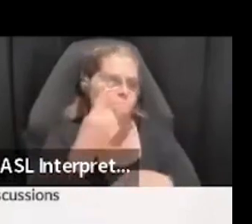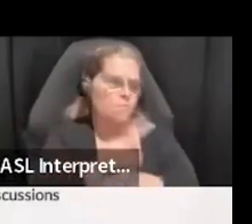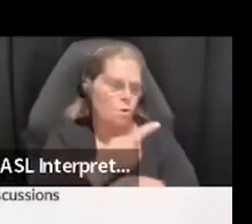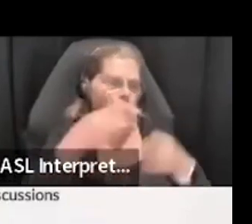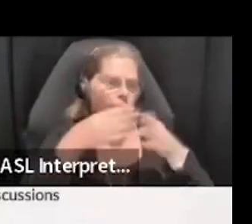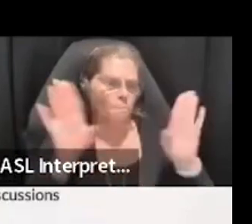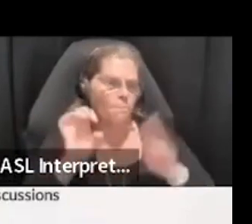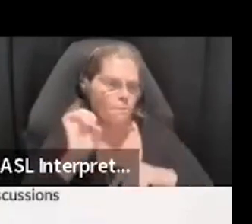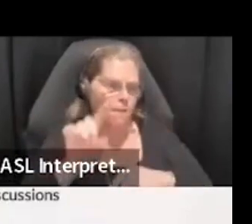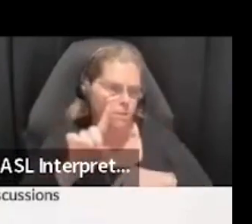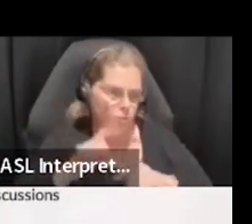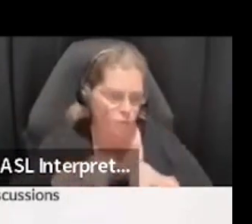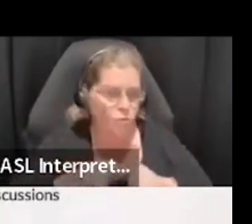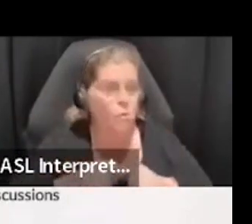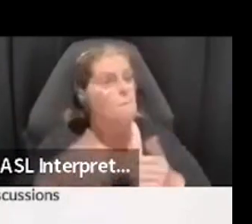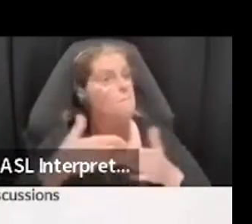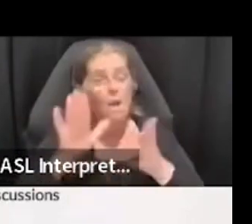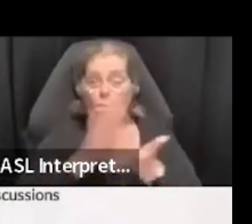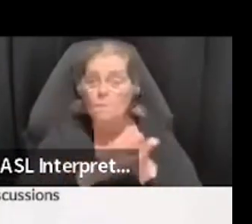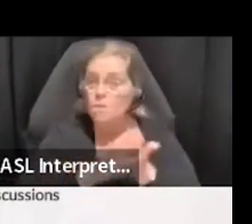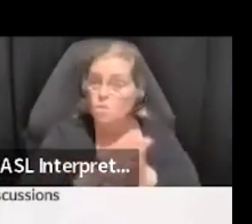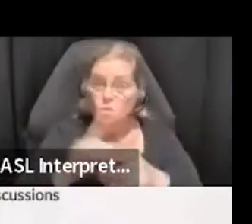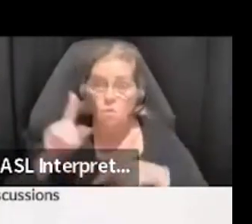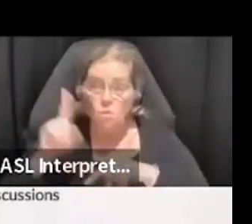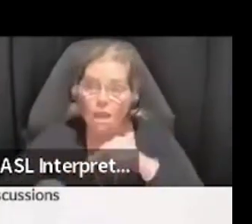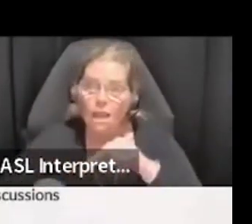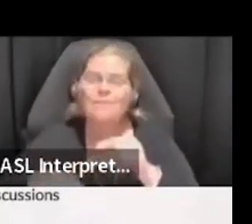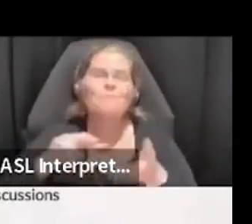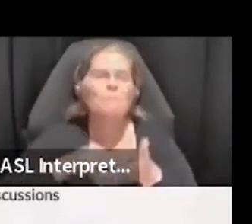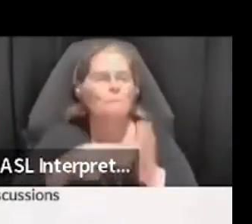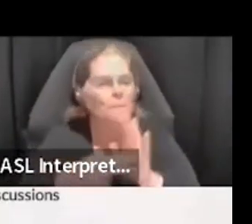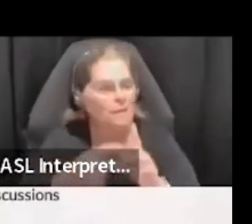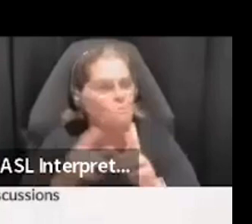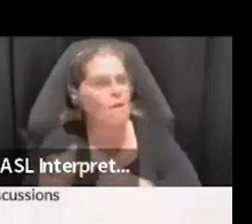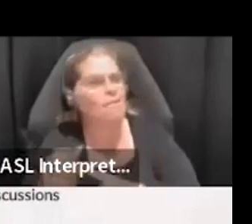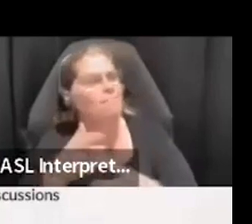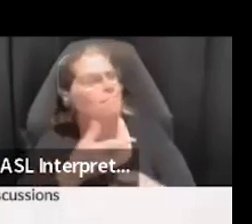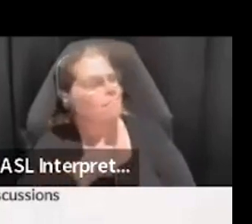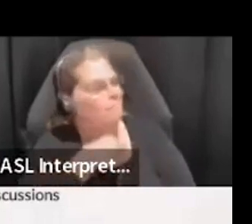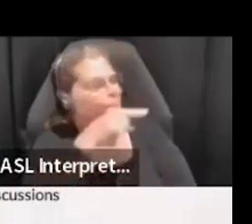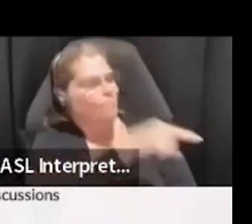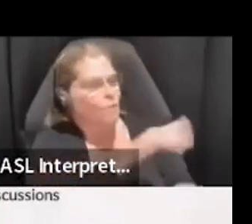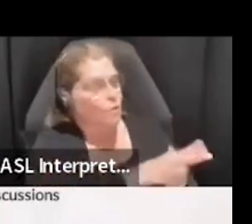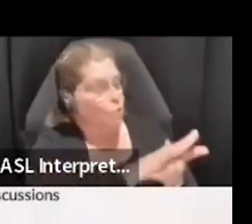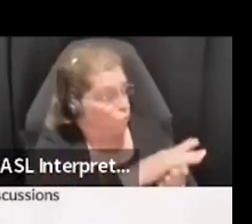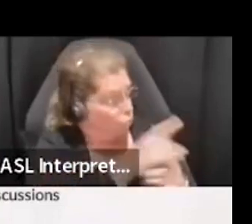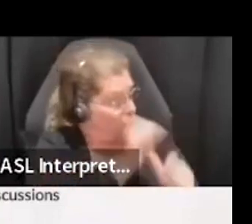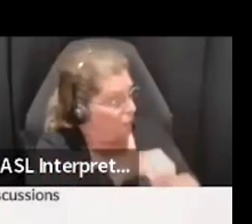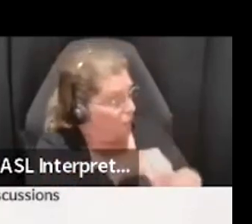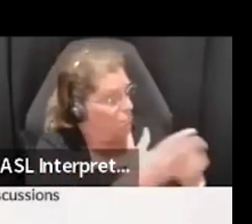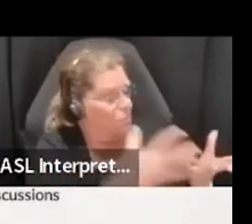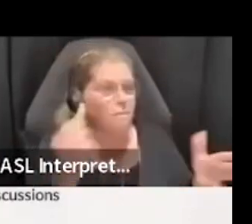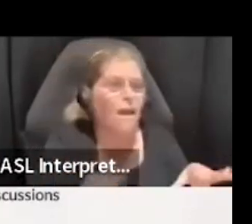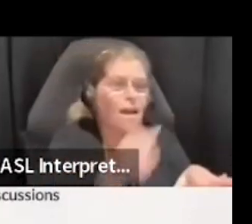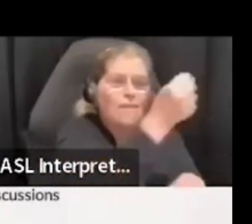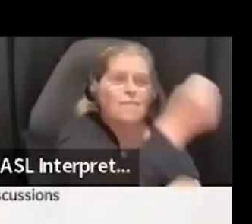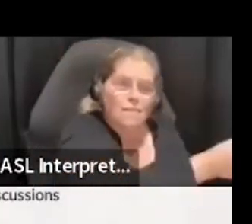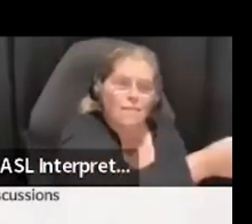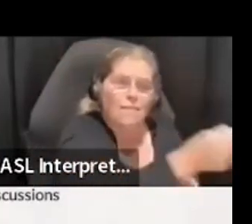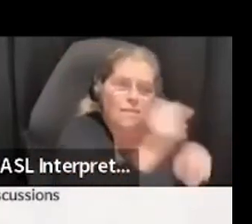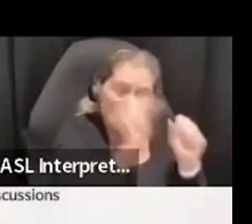not equipped to do that, they must allow the schools that can provide our children with the education and environment they need to